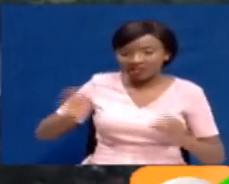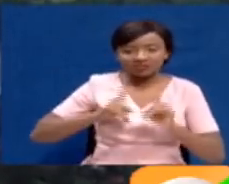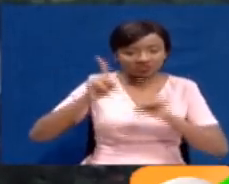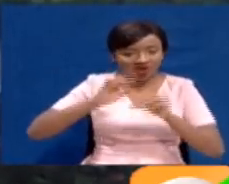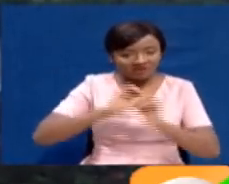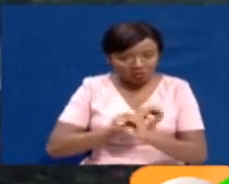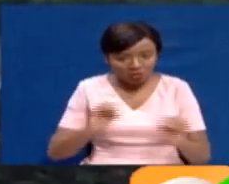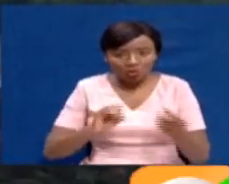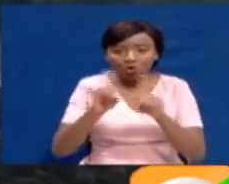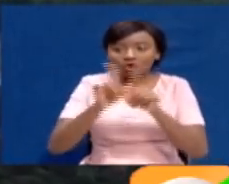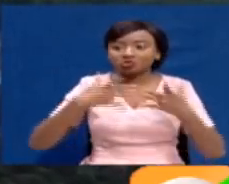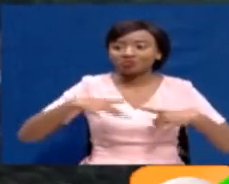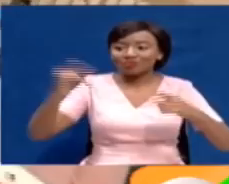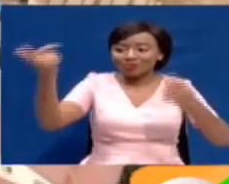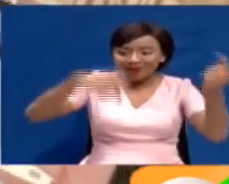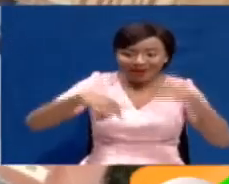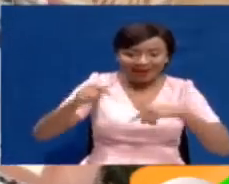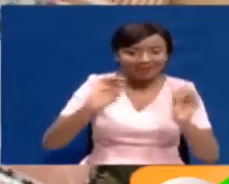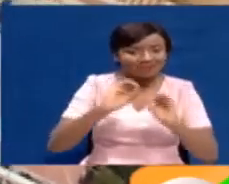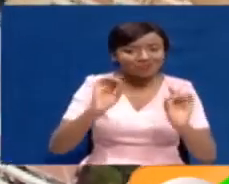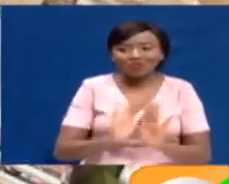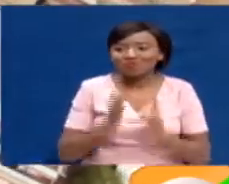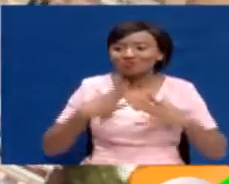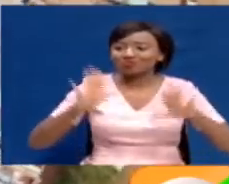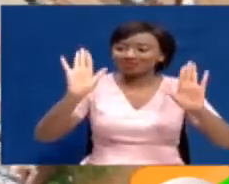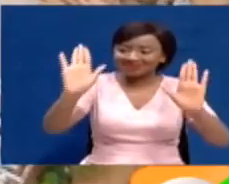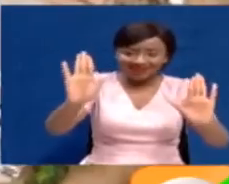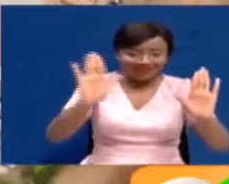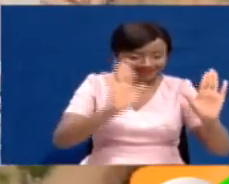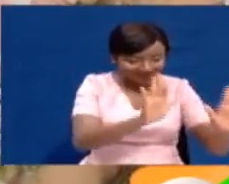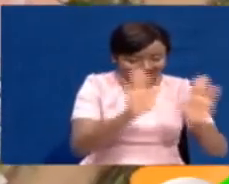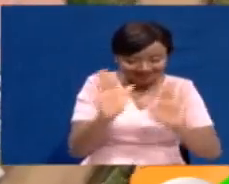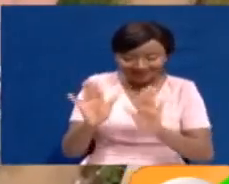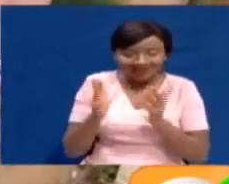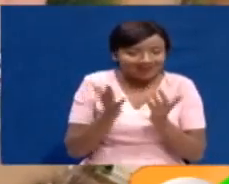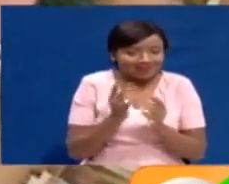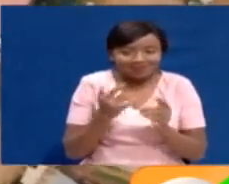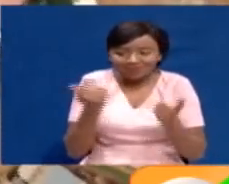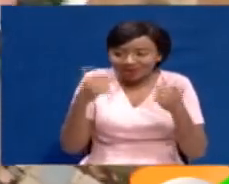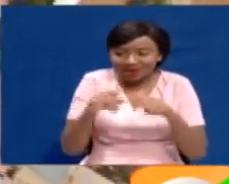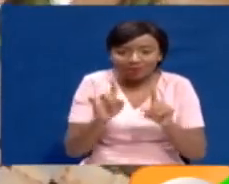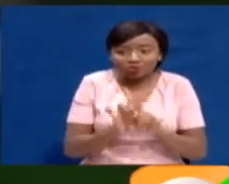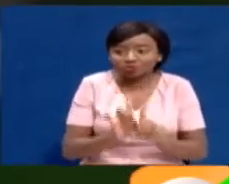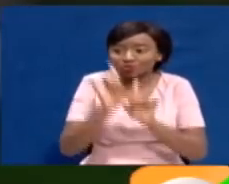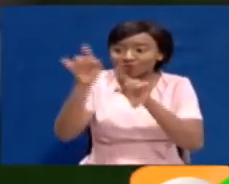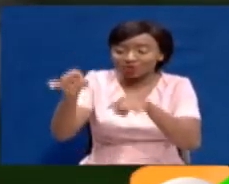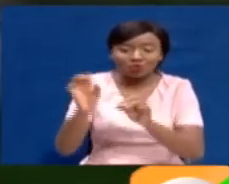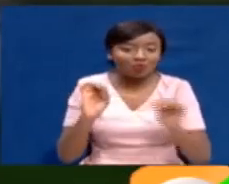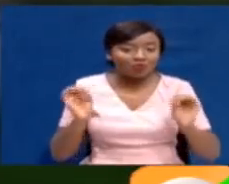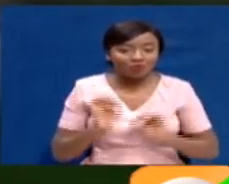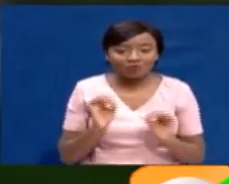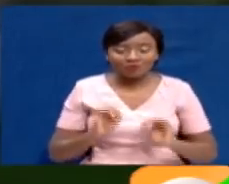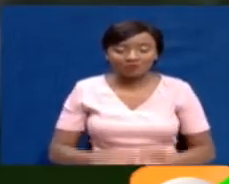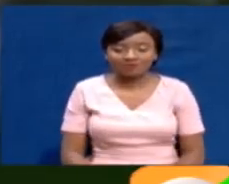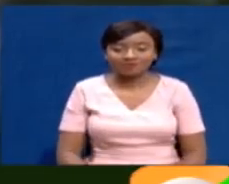of the capital city and its environs. People are supposed to remain indoors once 7 p.m. clocks.